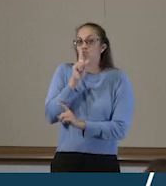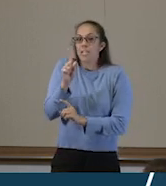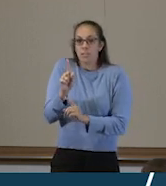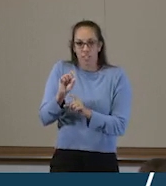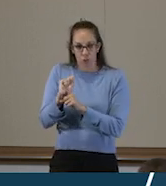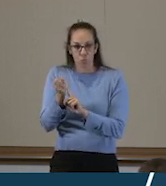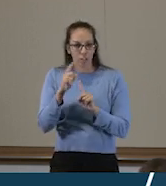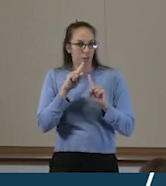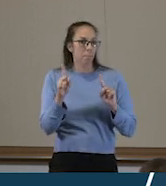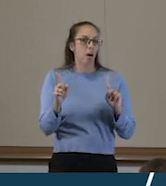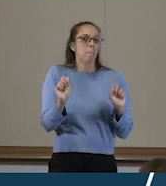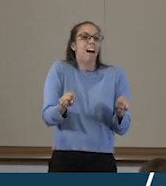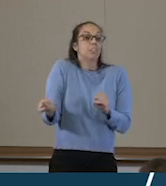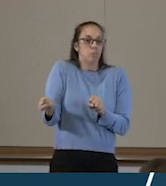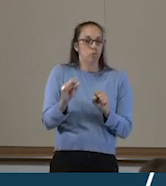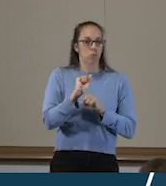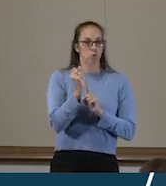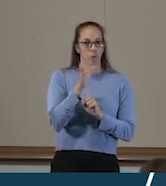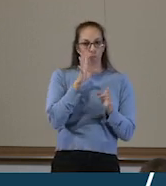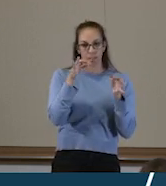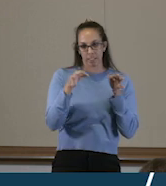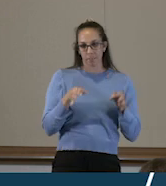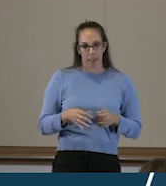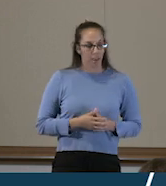answer some questions.